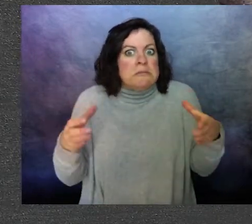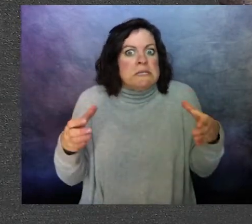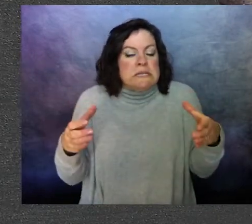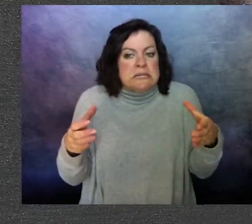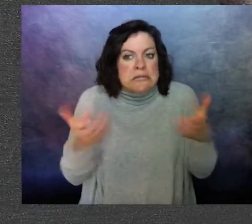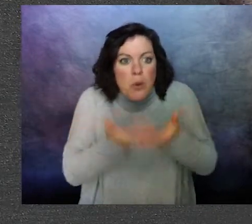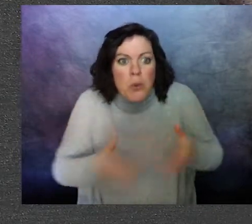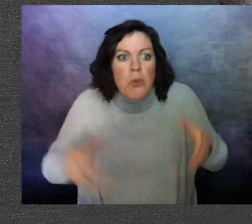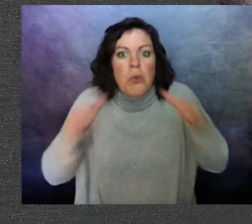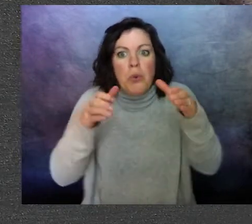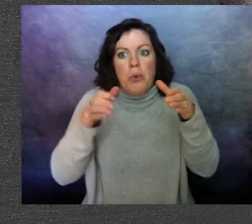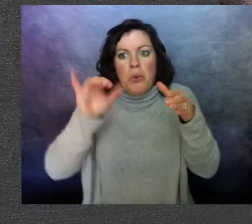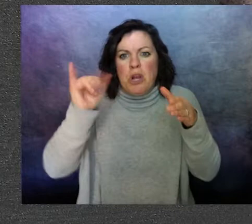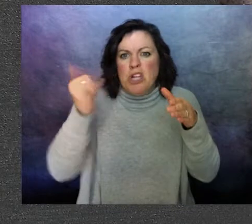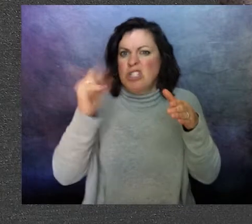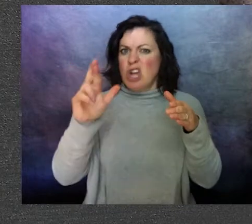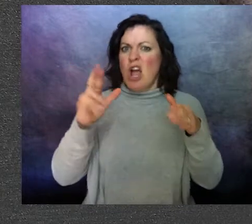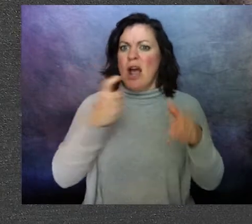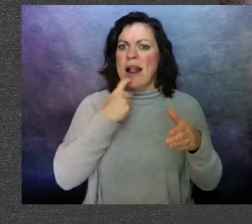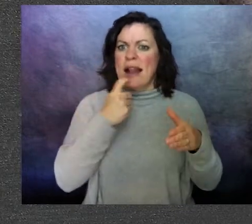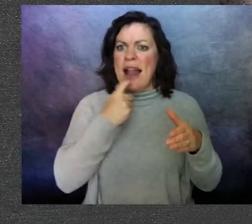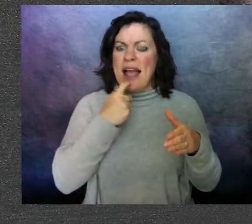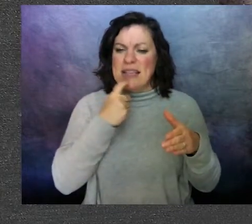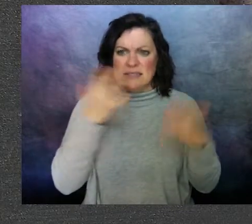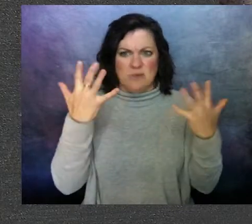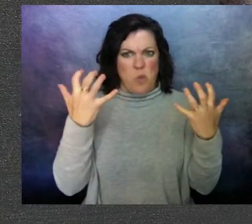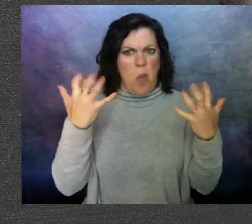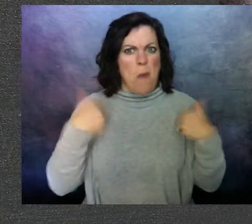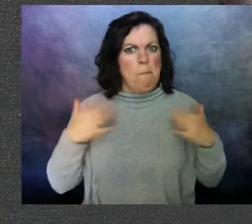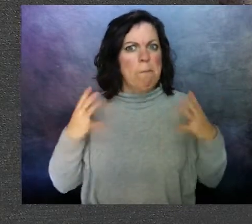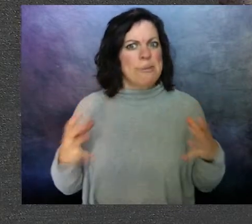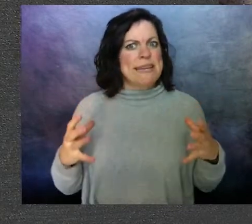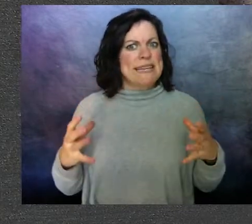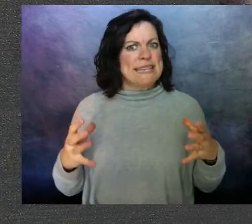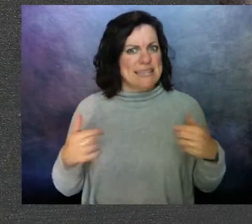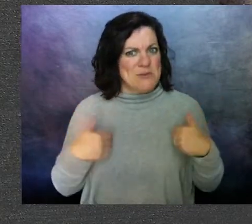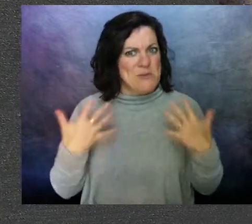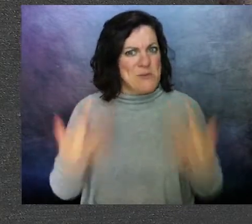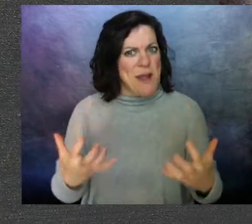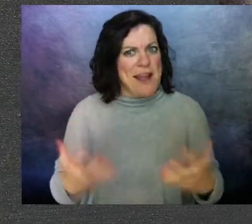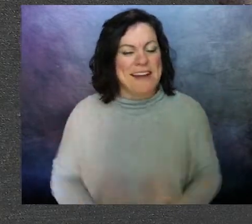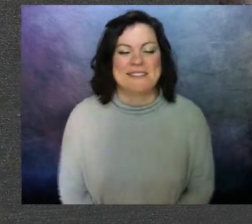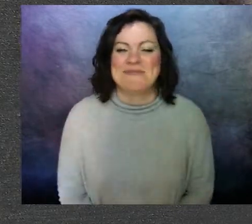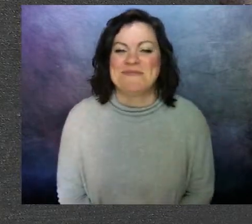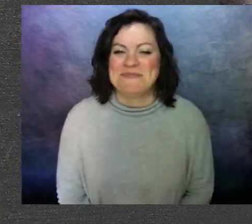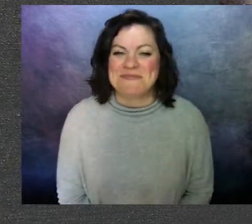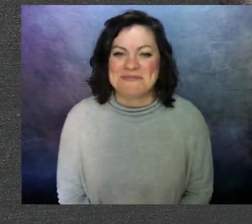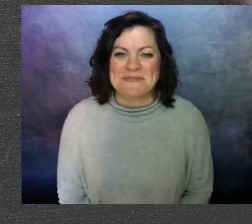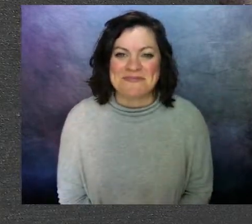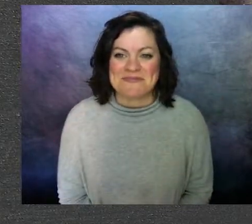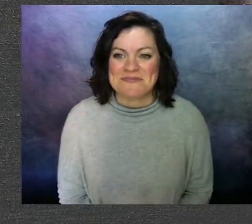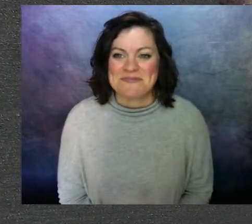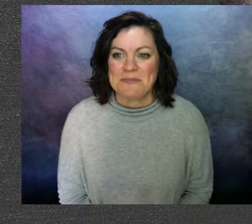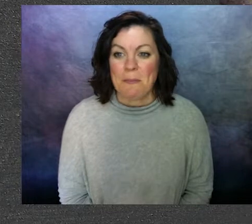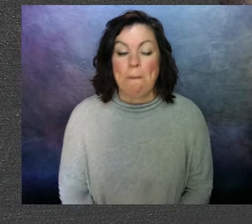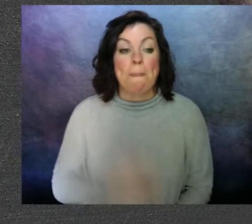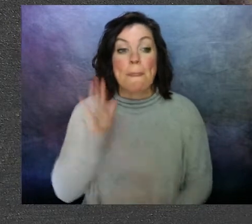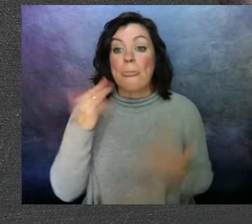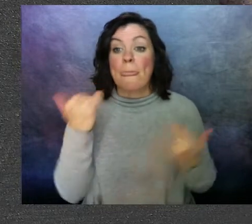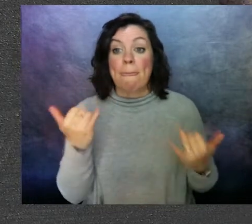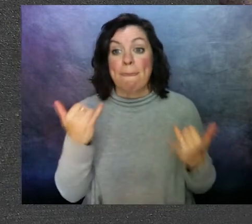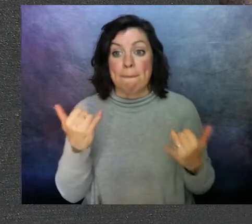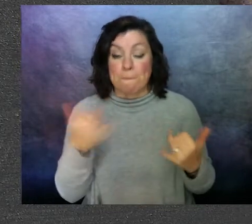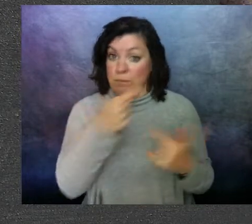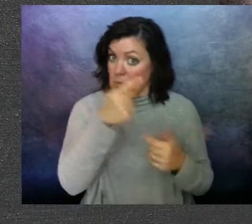the biggest one, because I want to make a really big luminary, okay? So what you're going to do, and maybe how you can help your